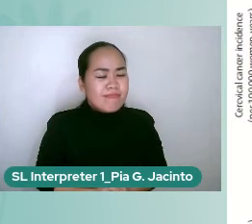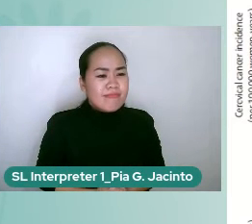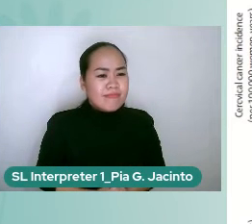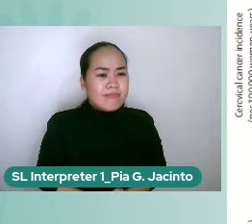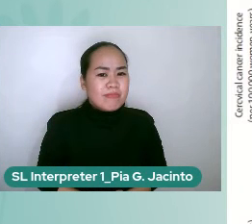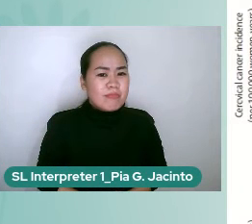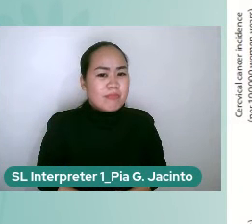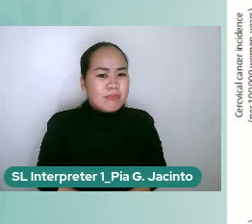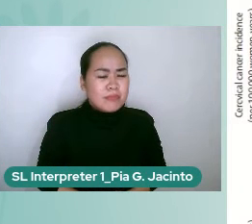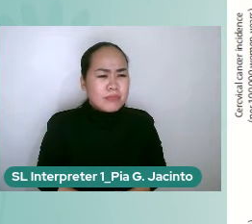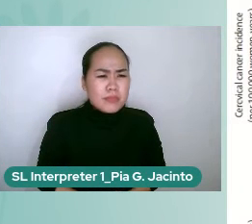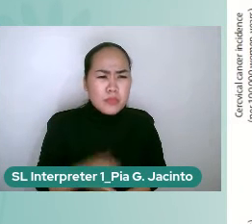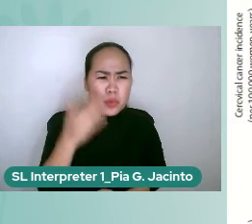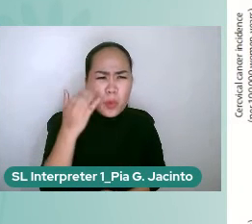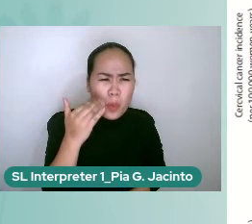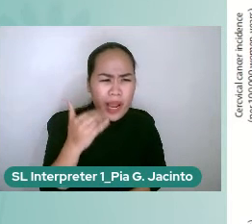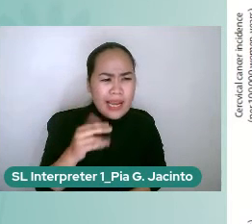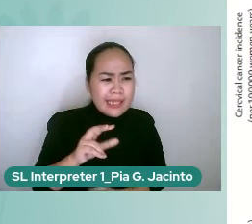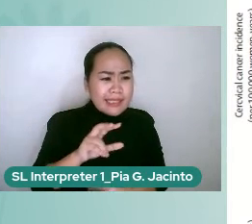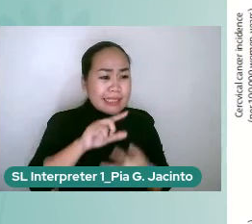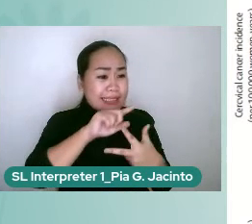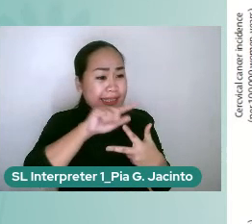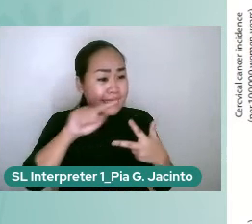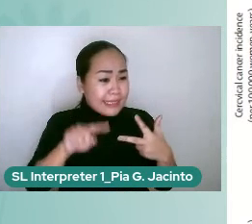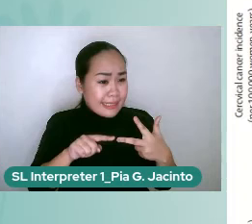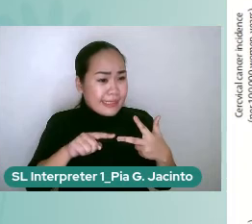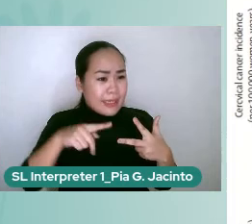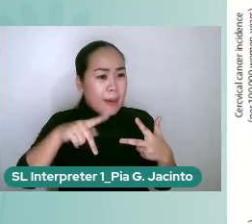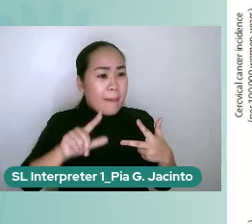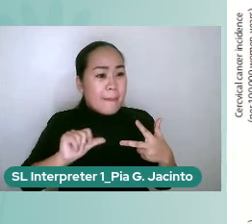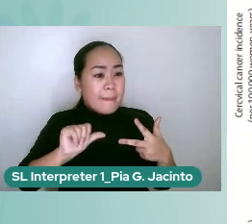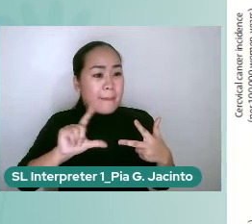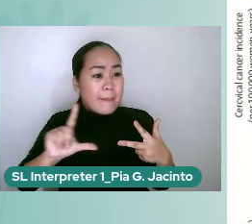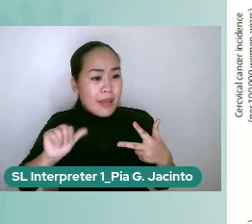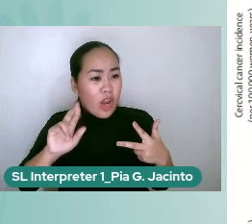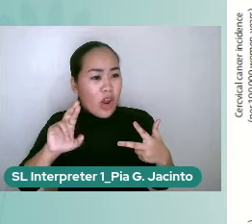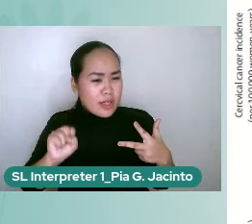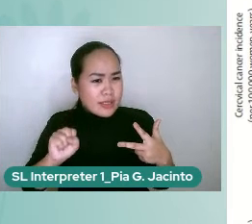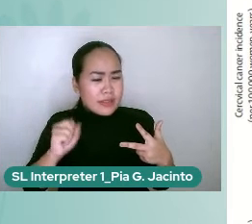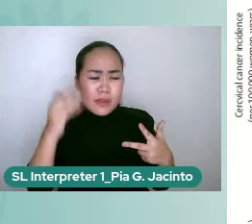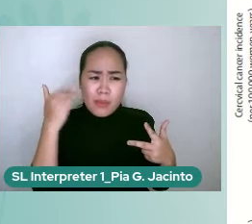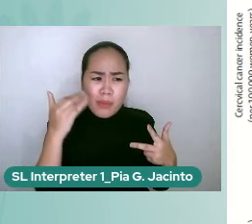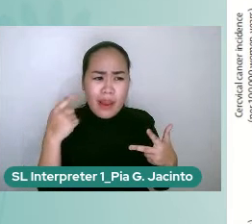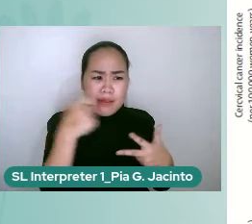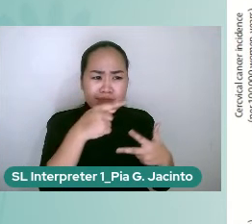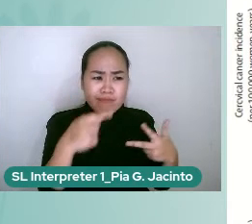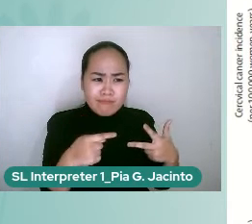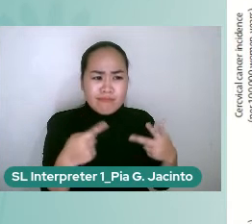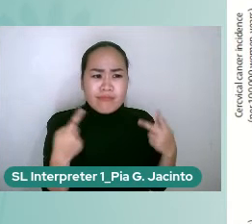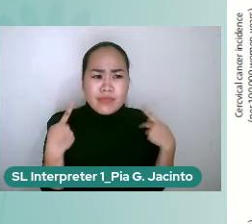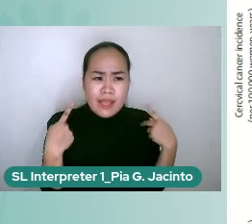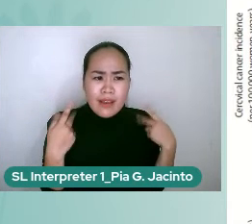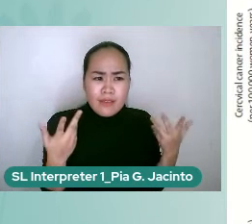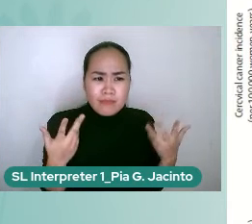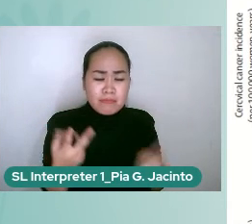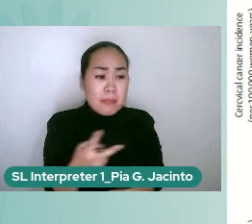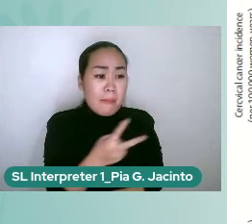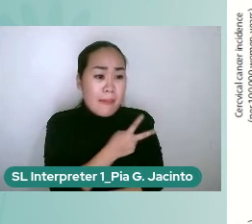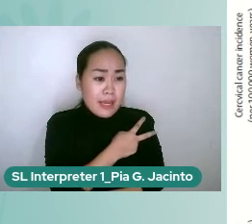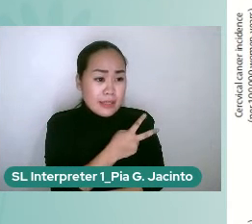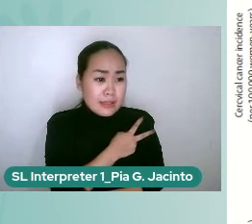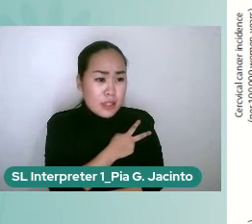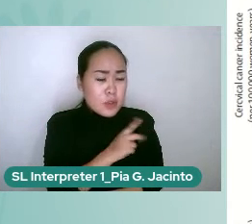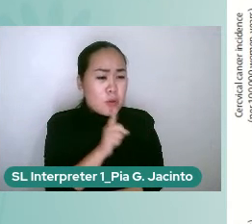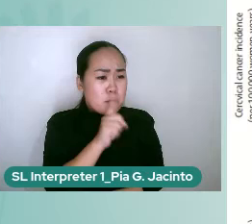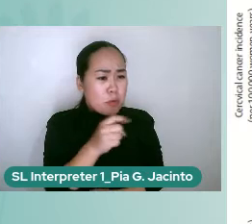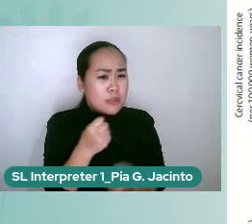So, why the 3 pillars? We know, and there is a significant recognition, that vaccines are the foundation of cervical